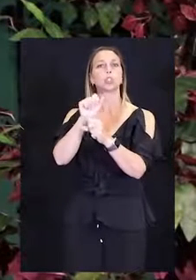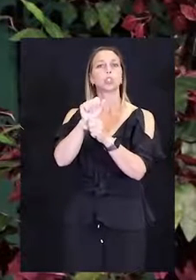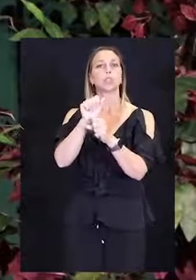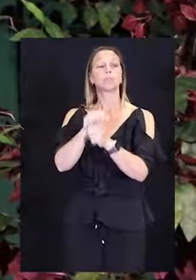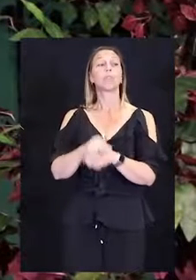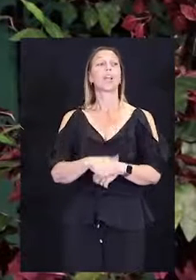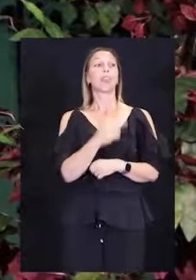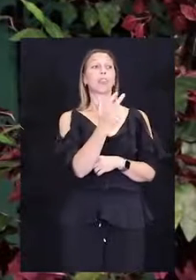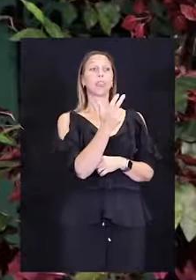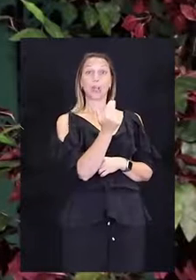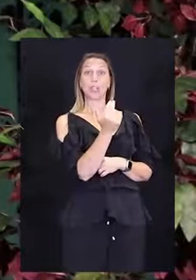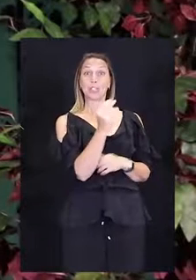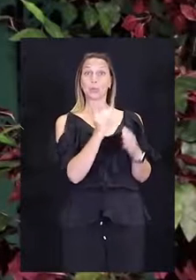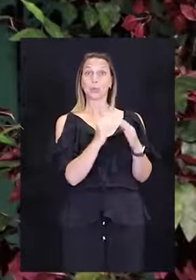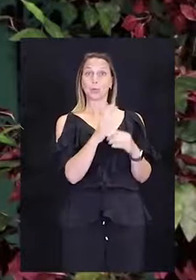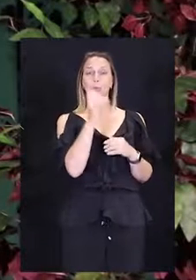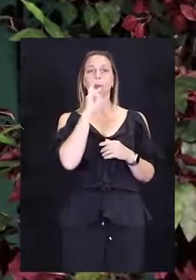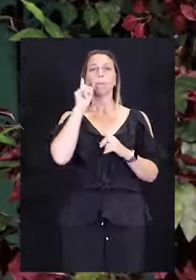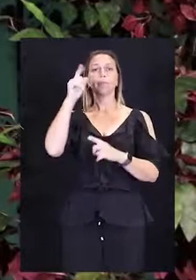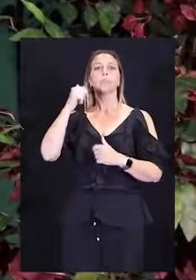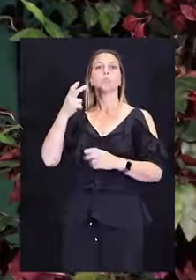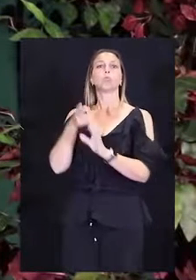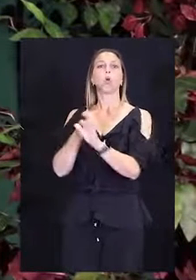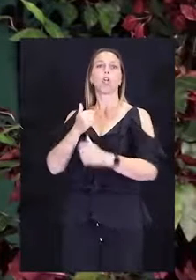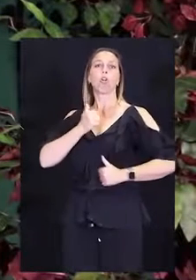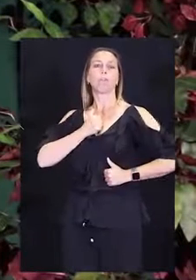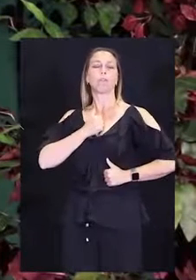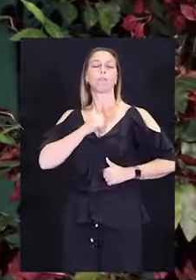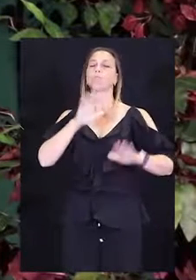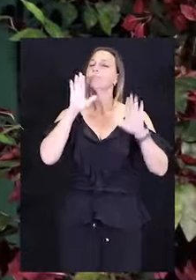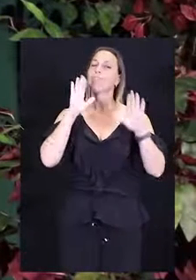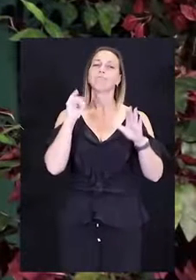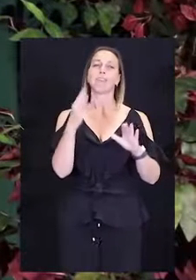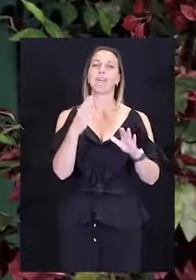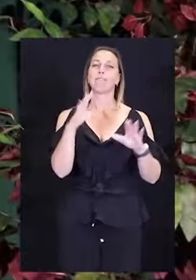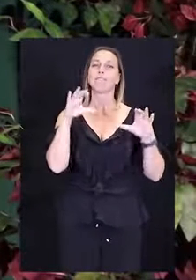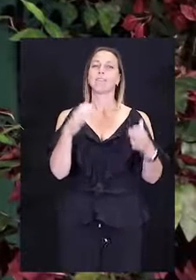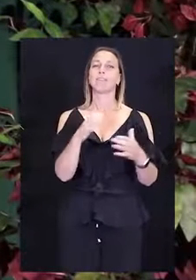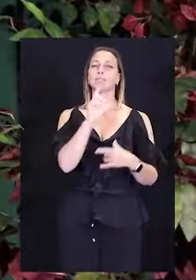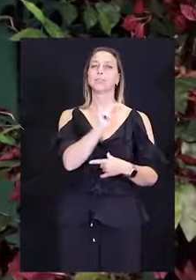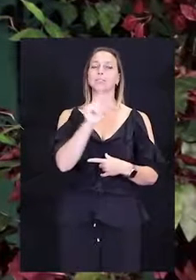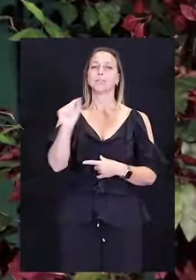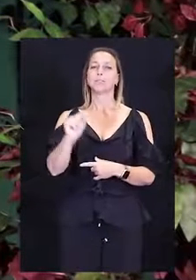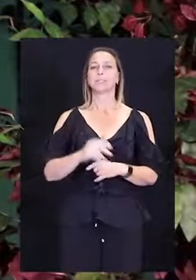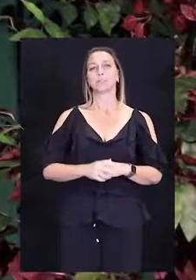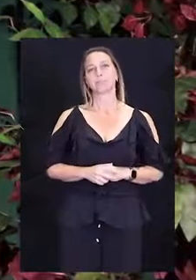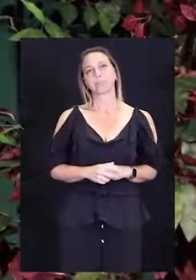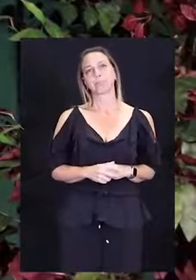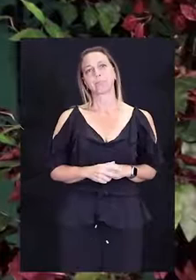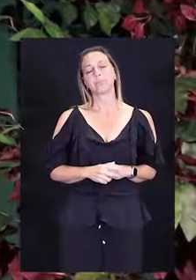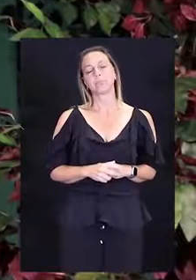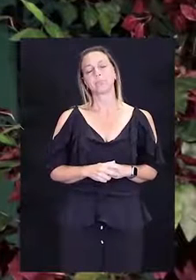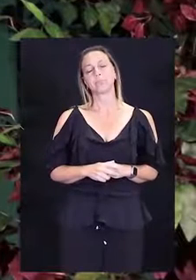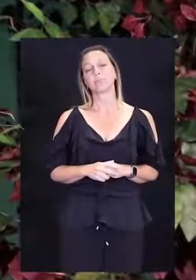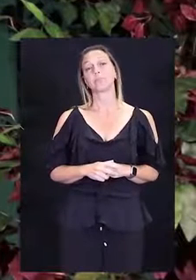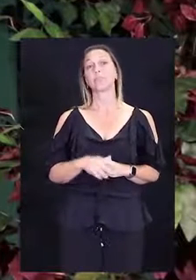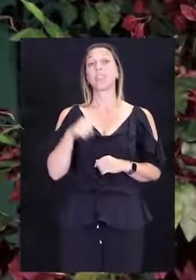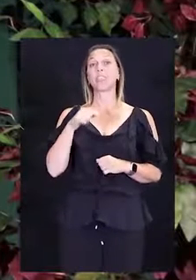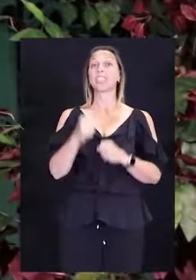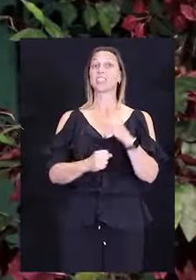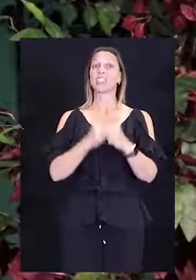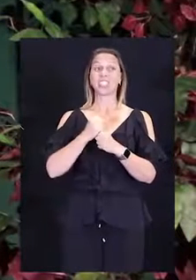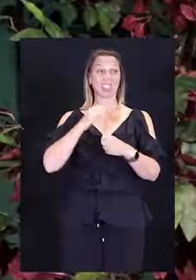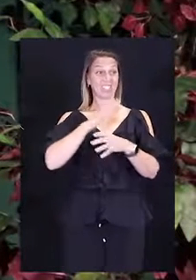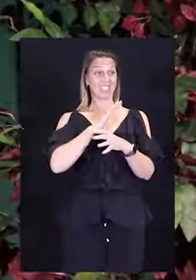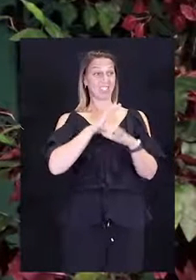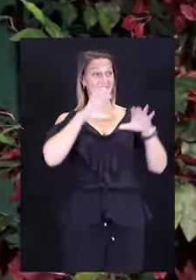and 13 of our students will enter our nation's armed forces. Great job, class of 2020. In fact,